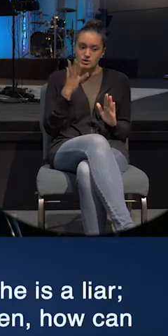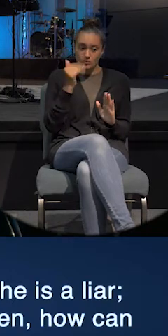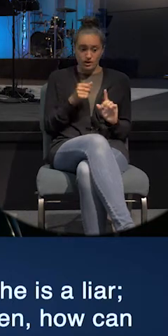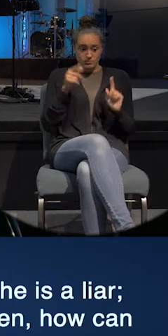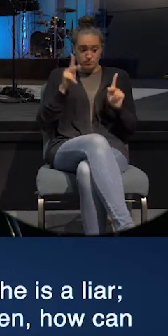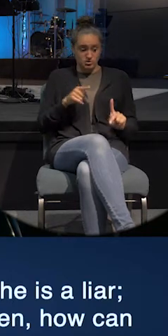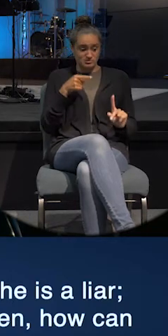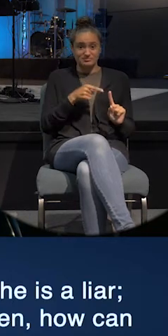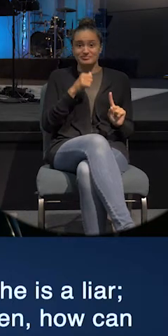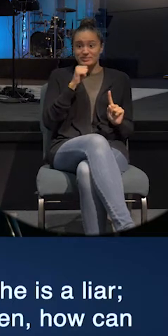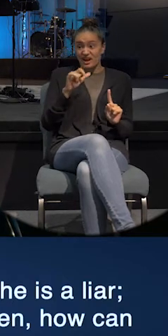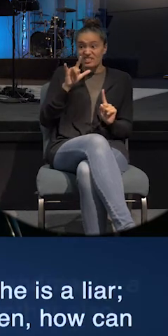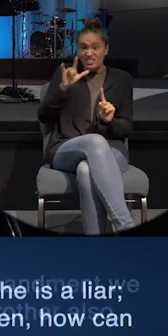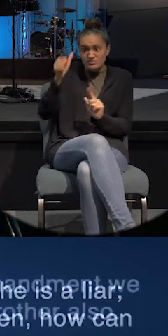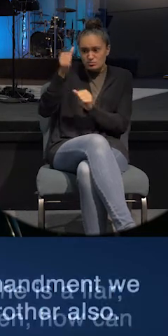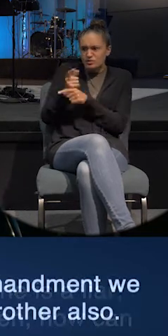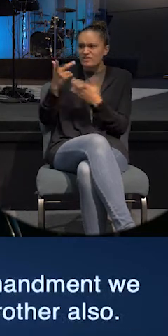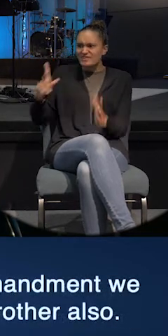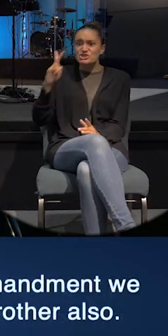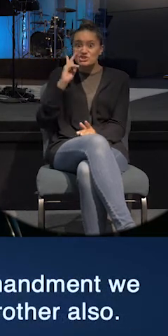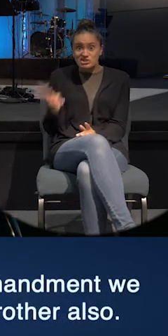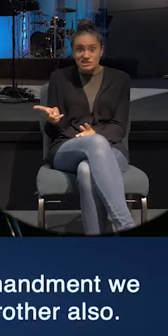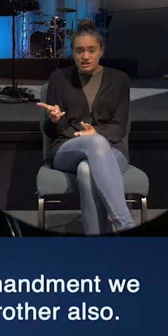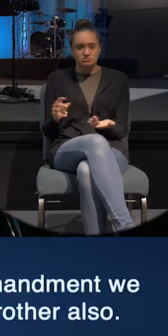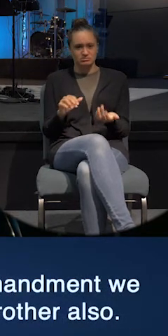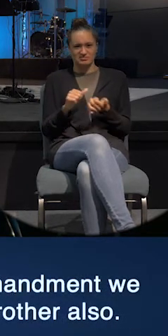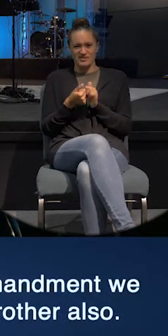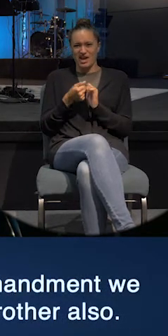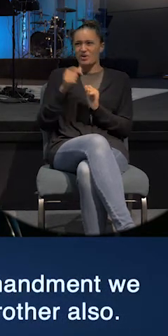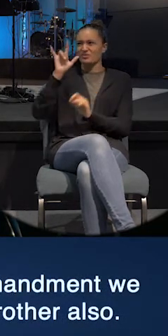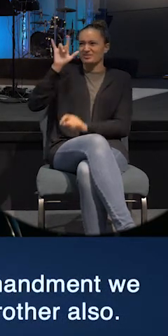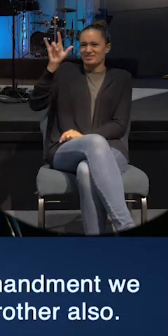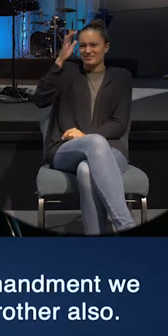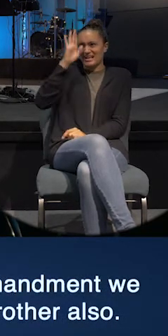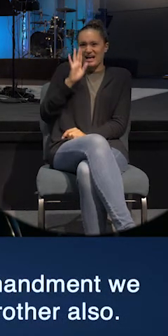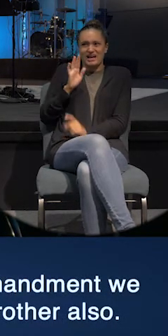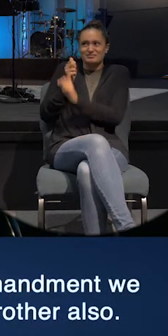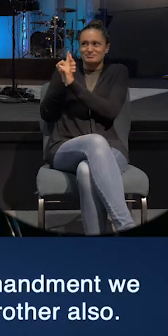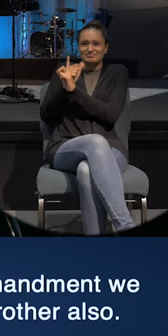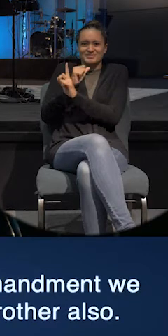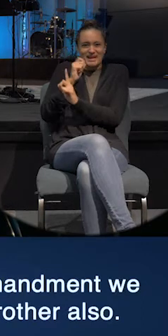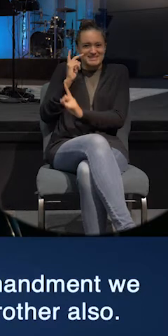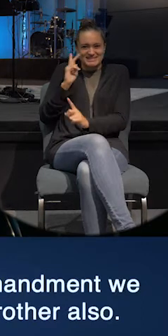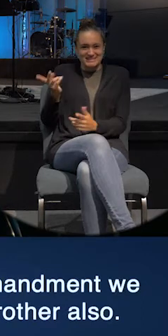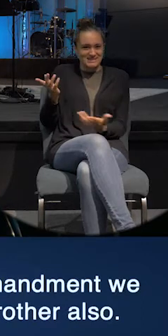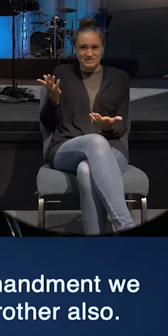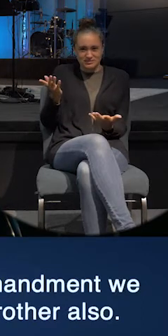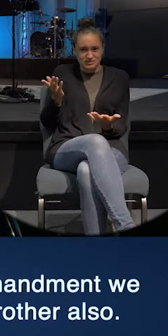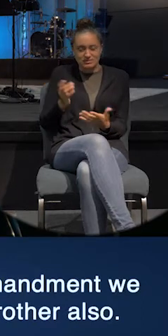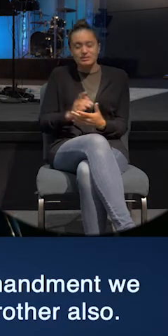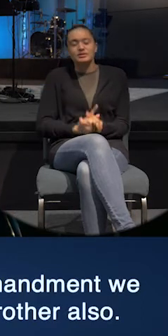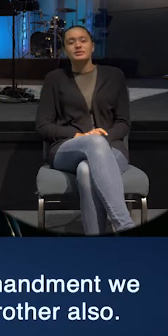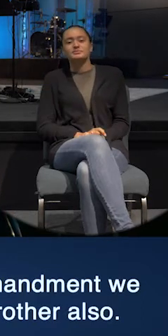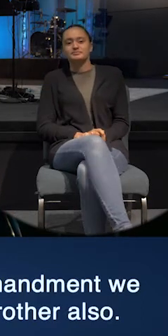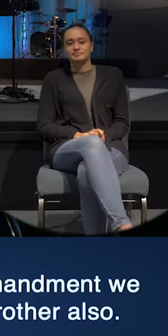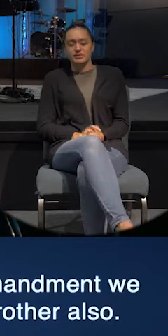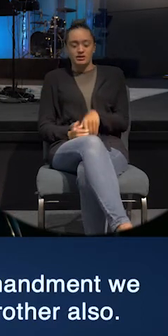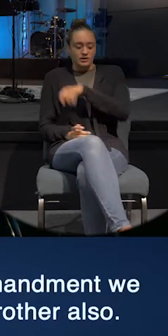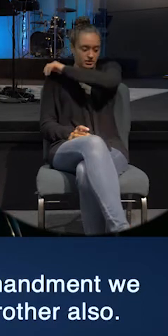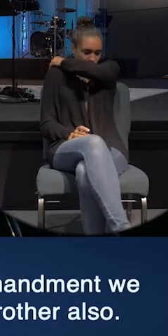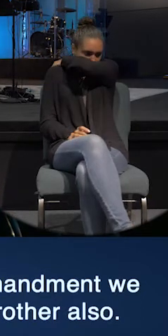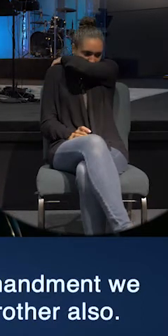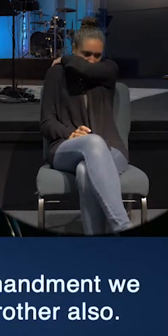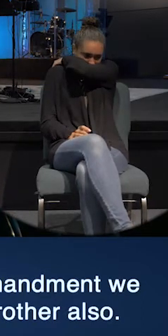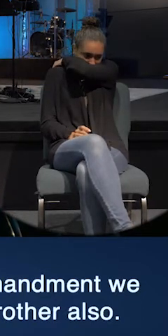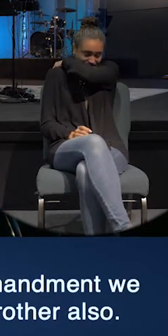not love his brother whom he has seen, how can he love God whom he has not seen? This commandment